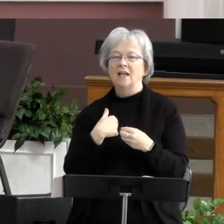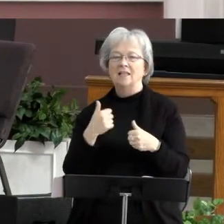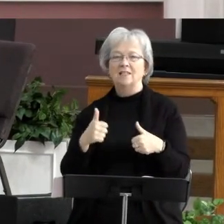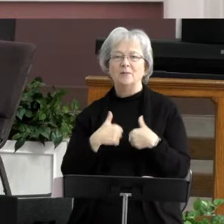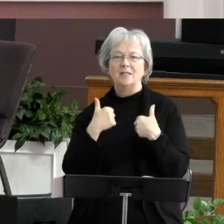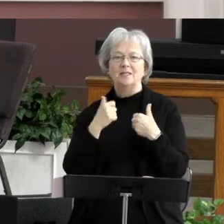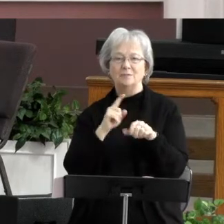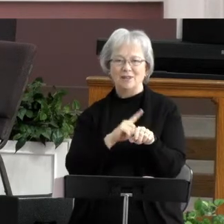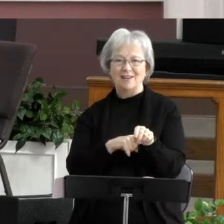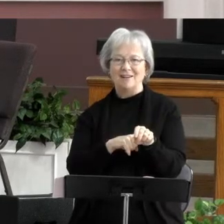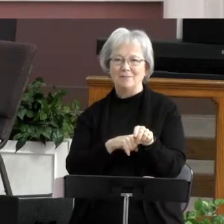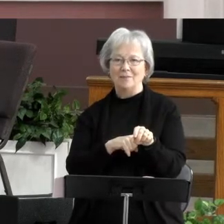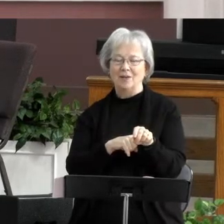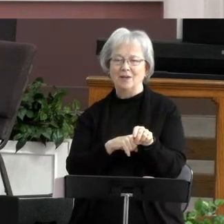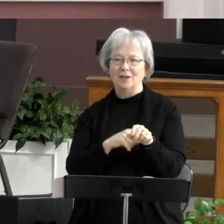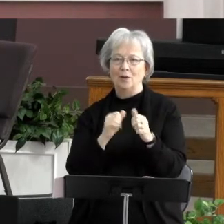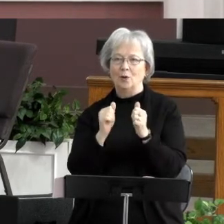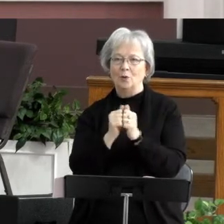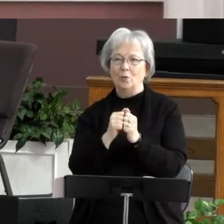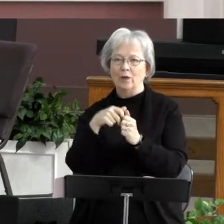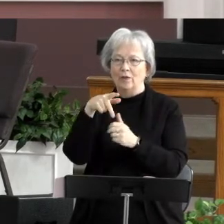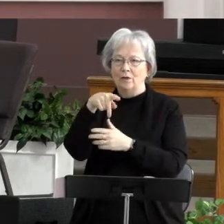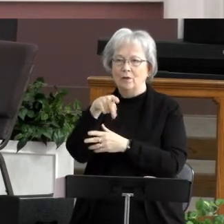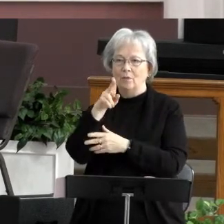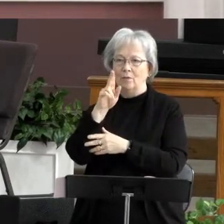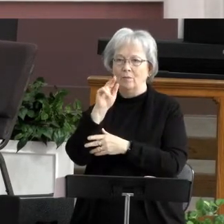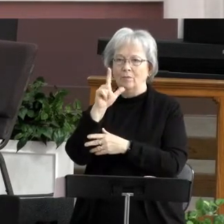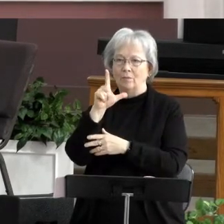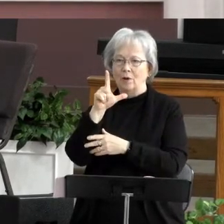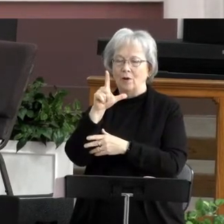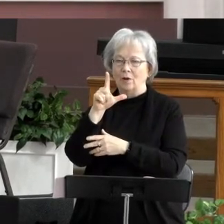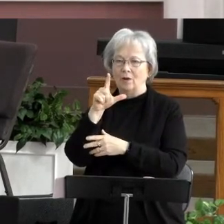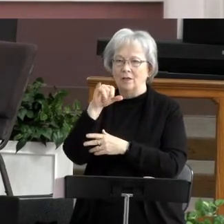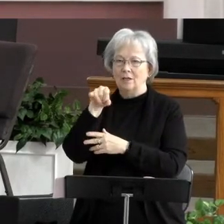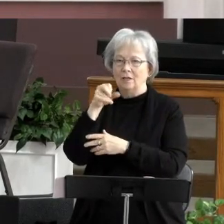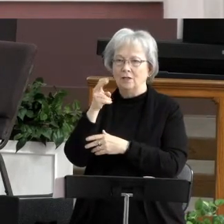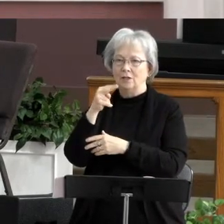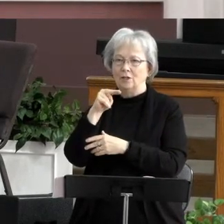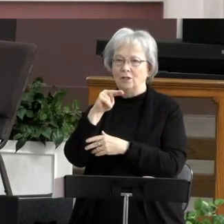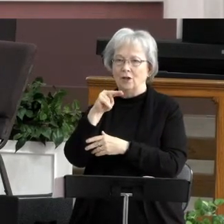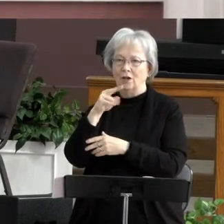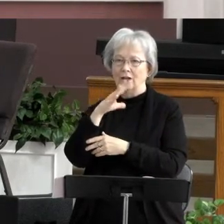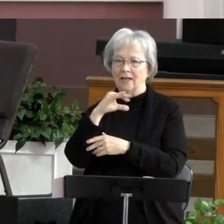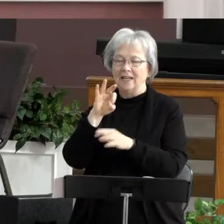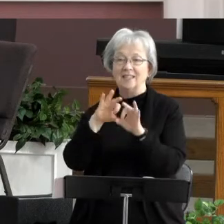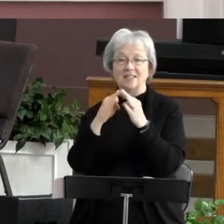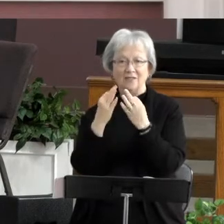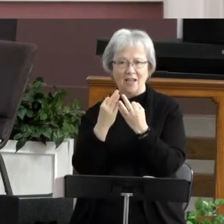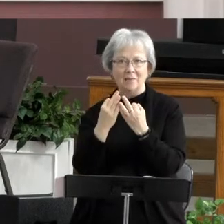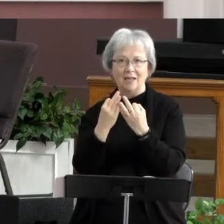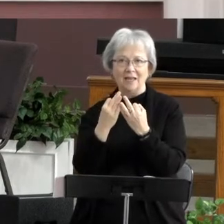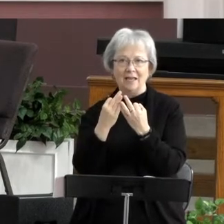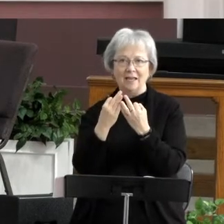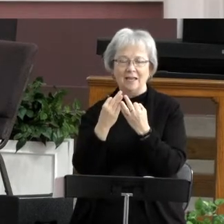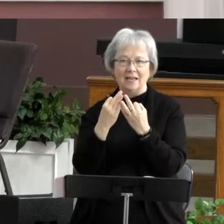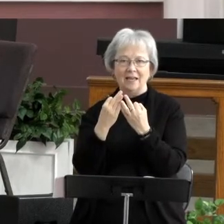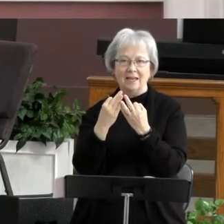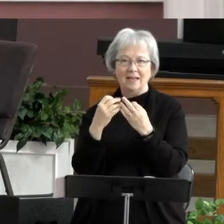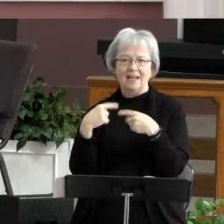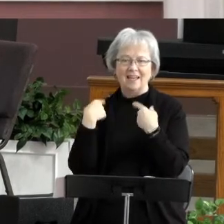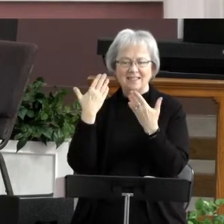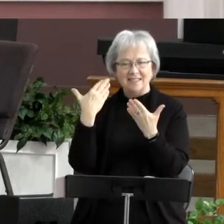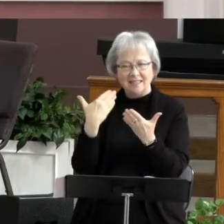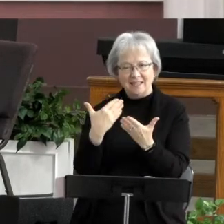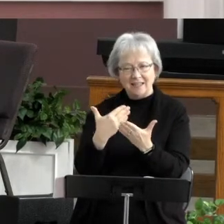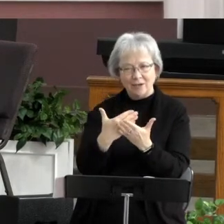with the Paul John and his family the past several days as he nears the end of his life